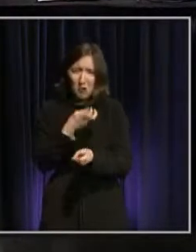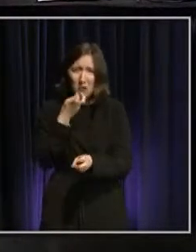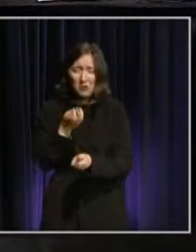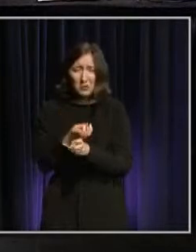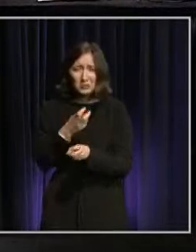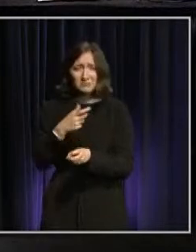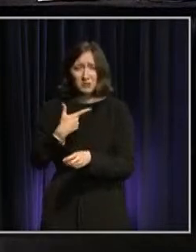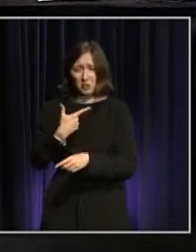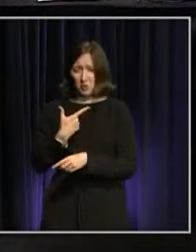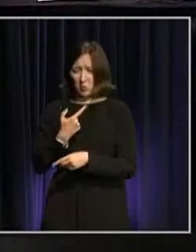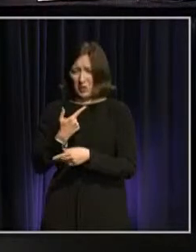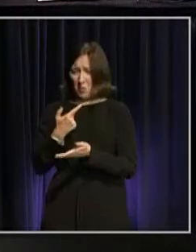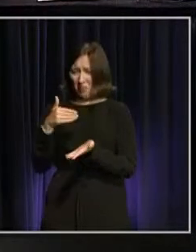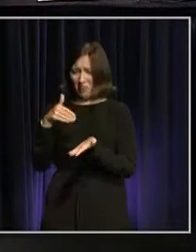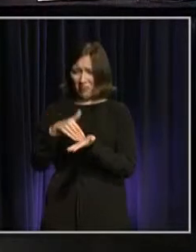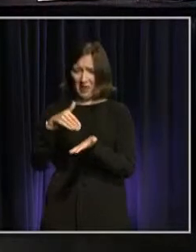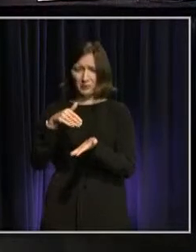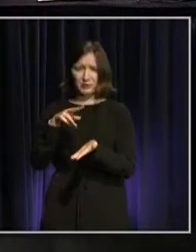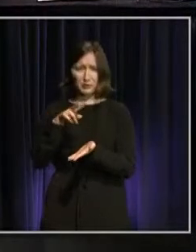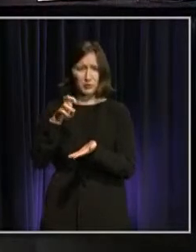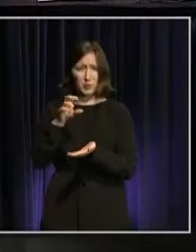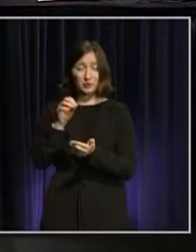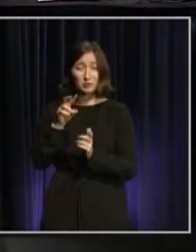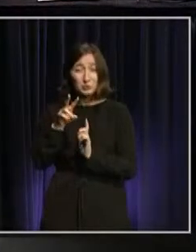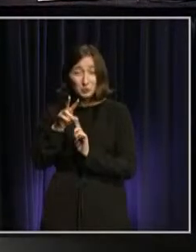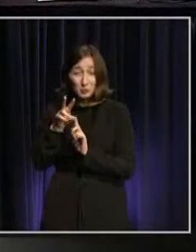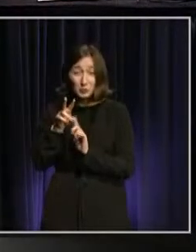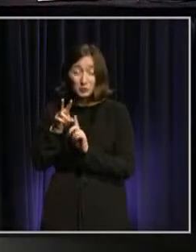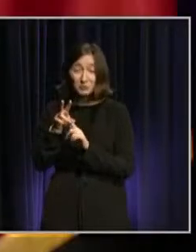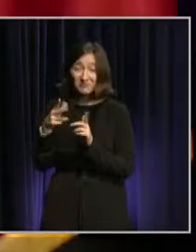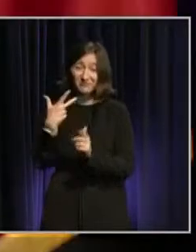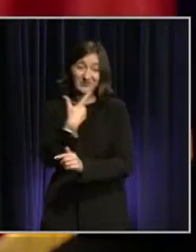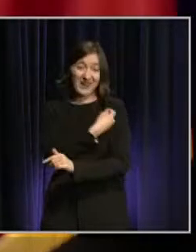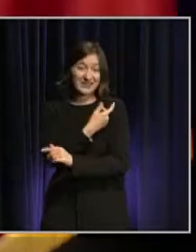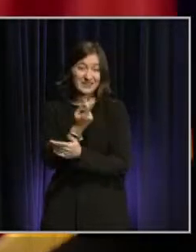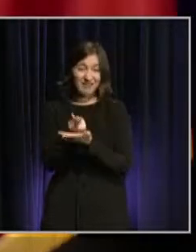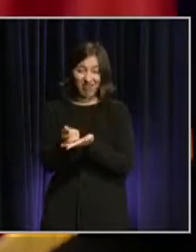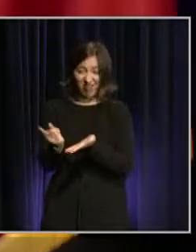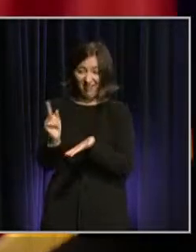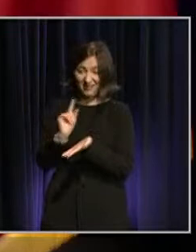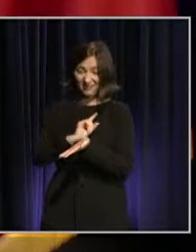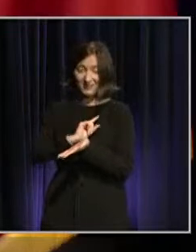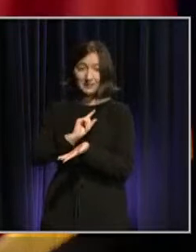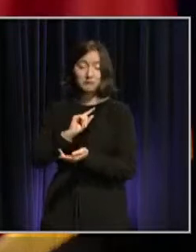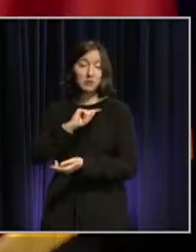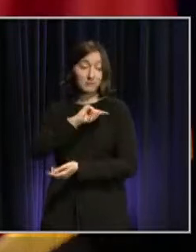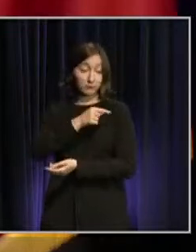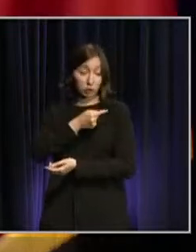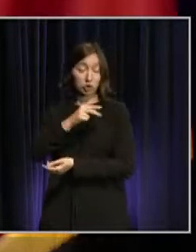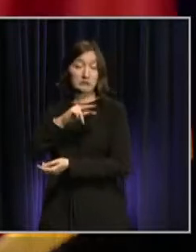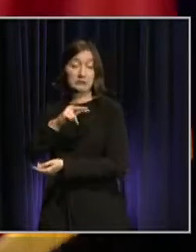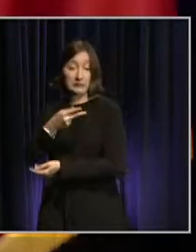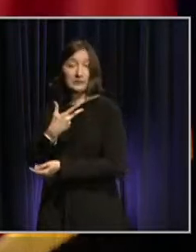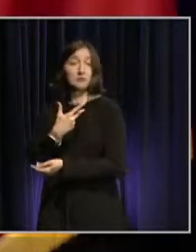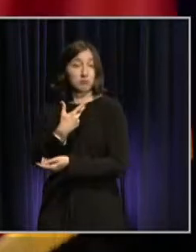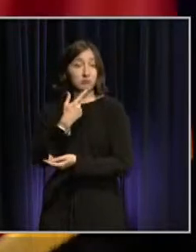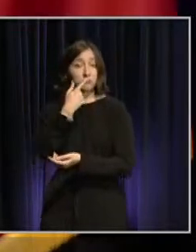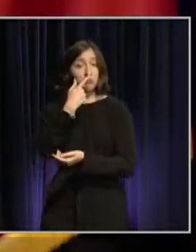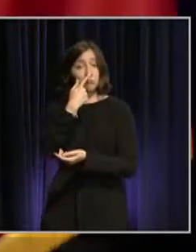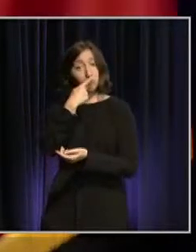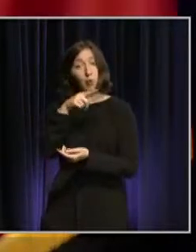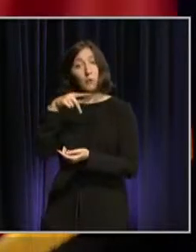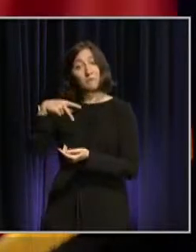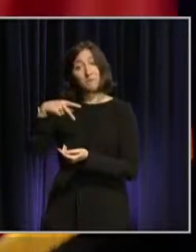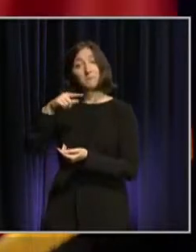31,202 vaccinations just last week, and that's first and second dose of Pfizer. So that's a huge number to do, and that's